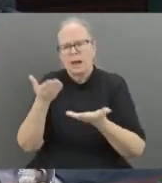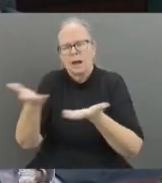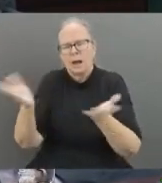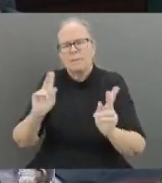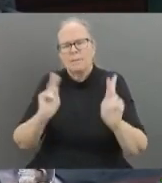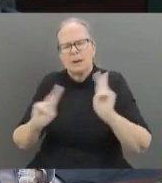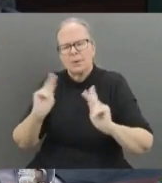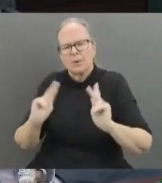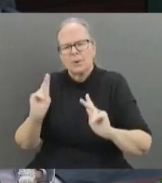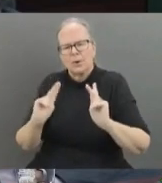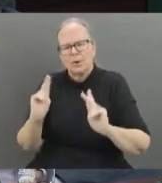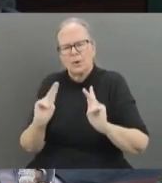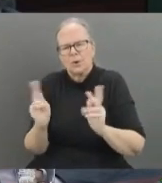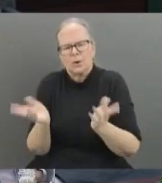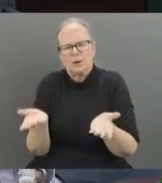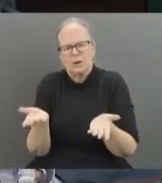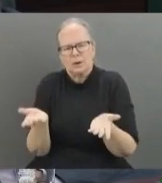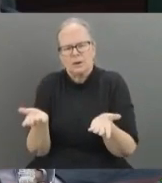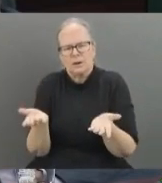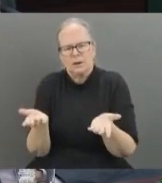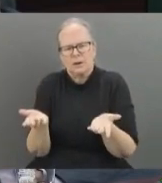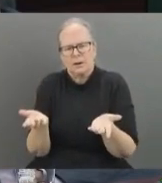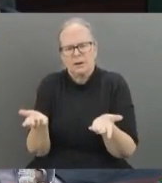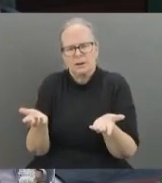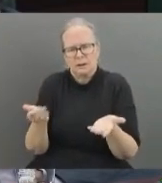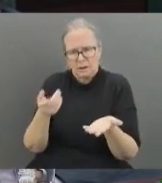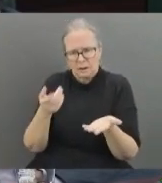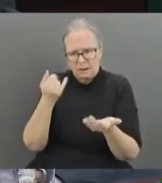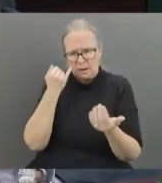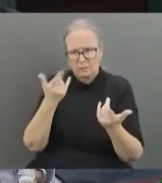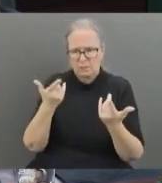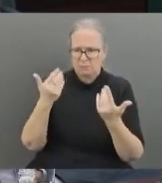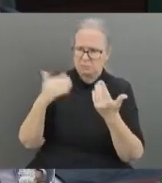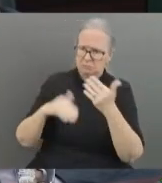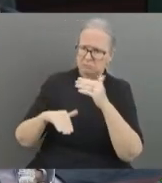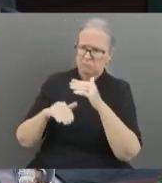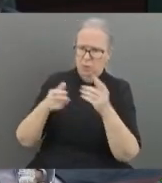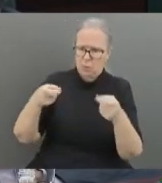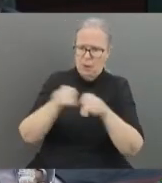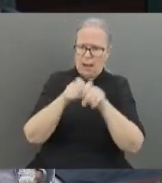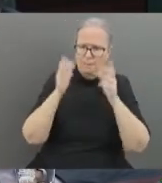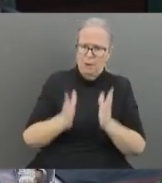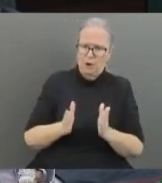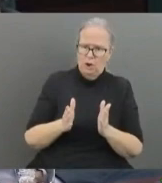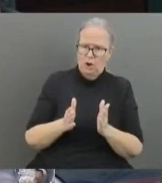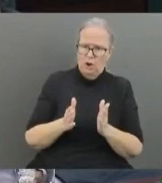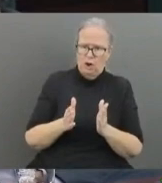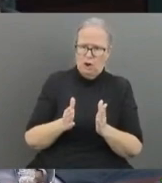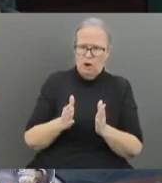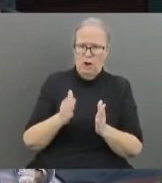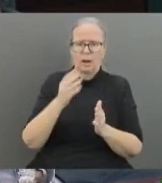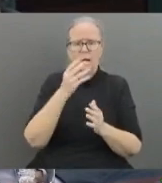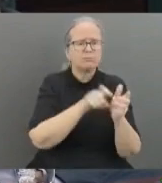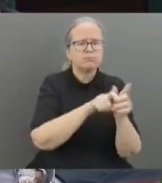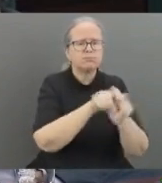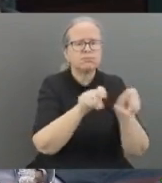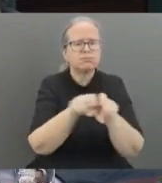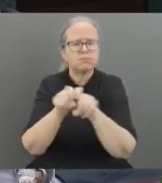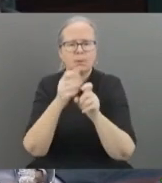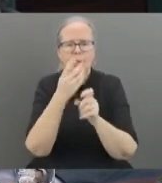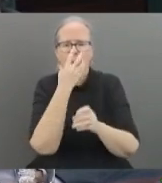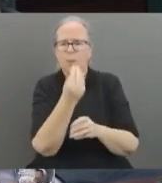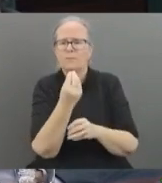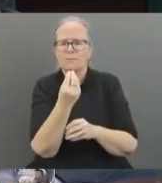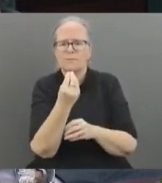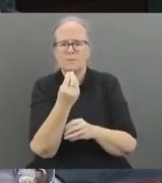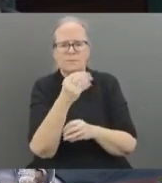wolverines being listed as threatened, given that the first step in recovering any species at risk is limiting human-caused mortality, and I've received over